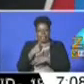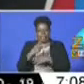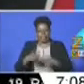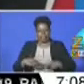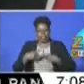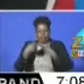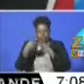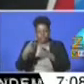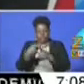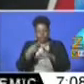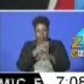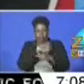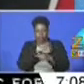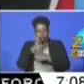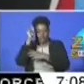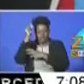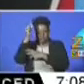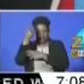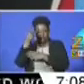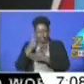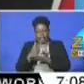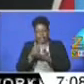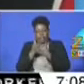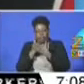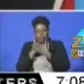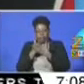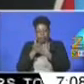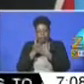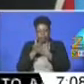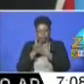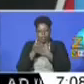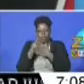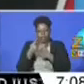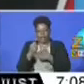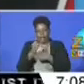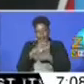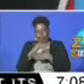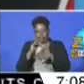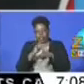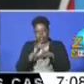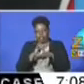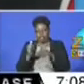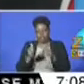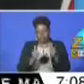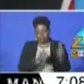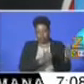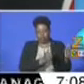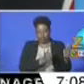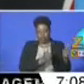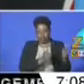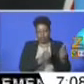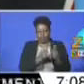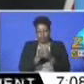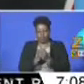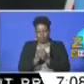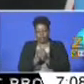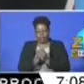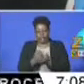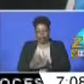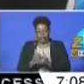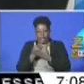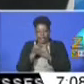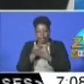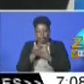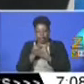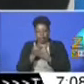the Pan American Health Organization helped to facilitate a contact tracing course which equips interested persons with the skills